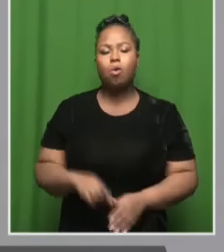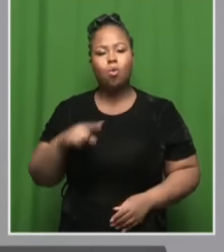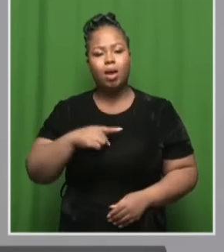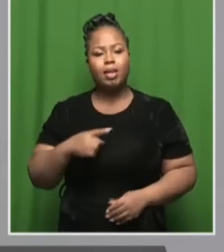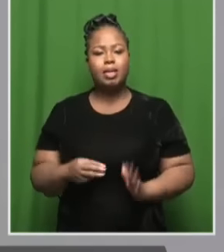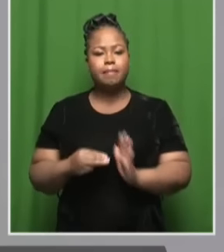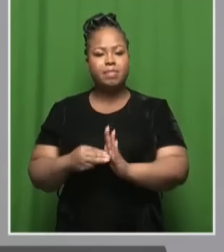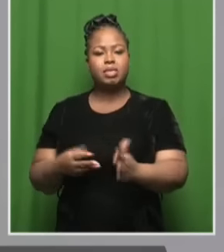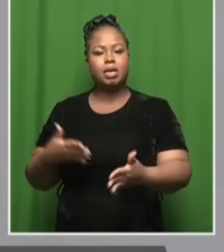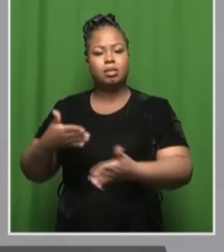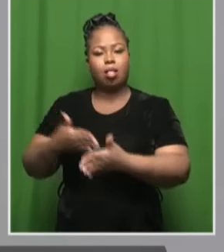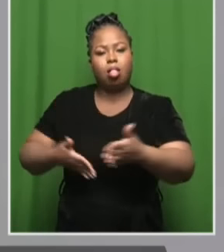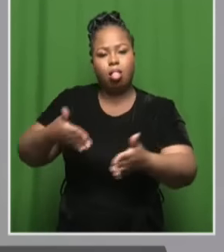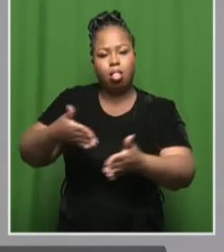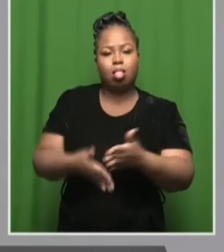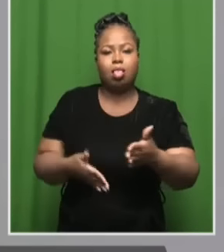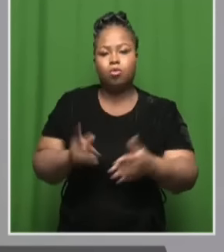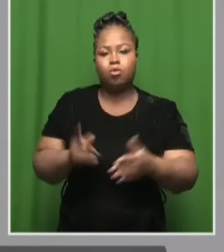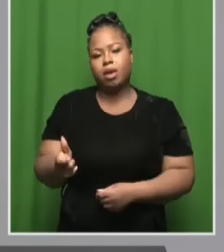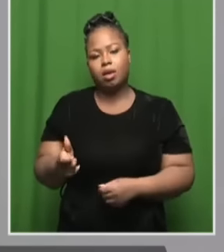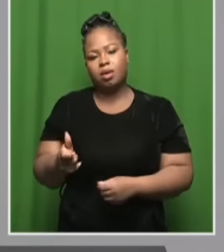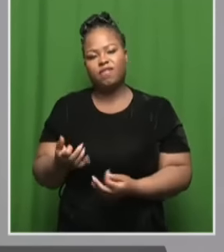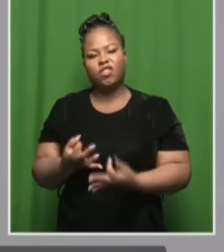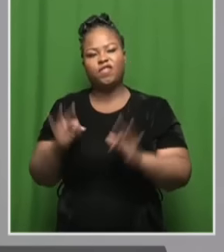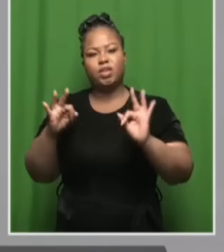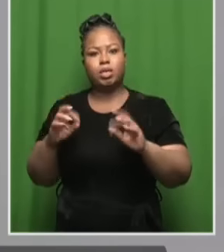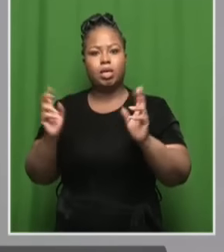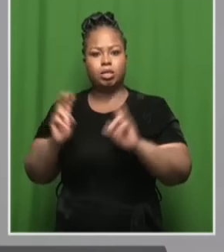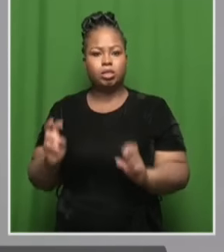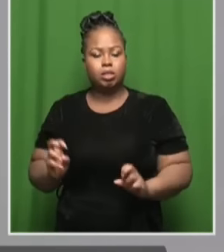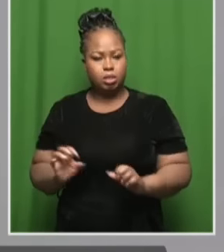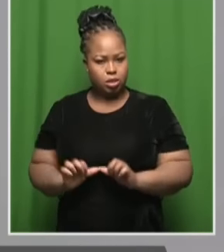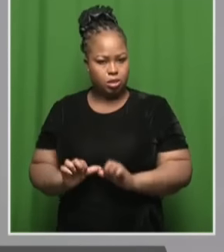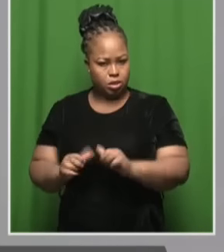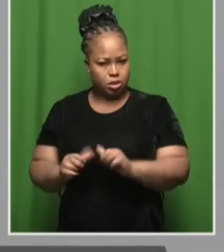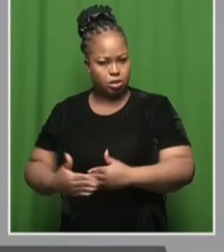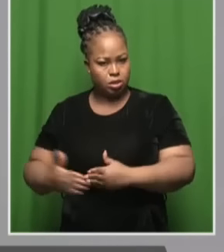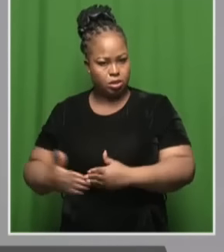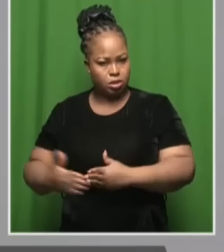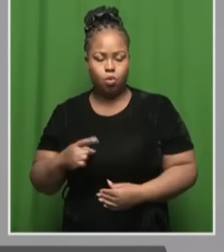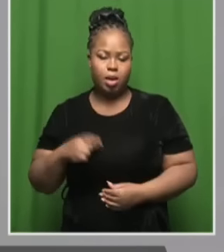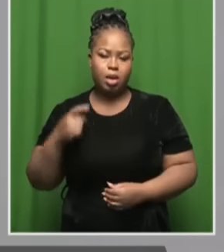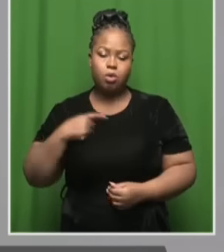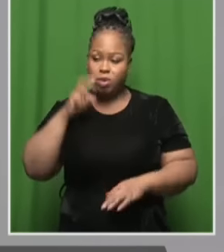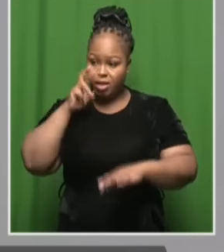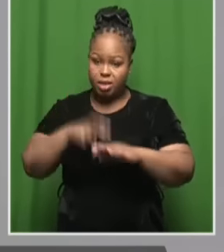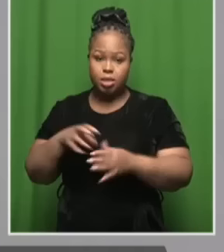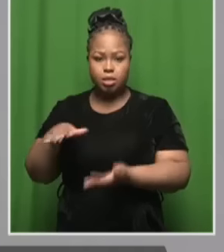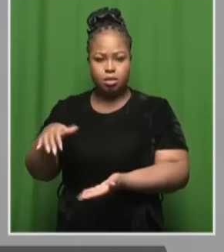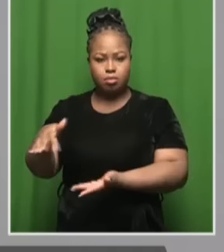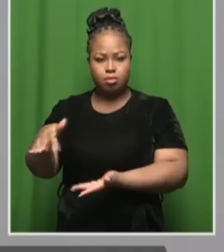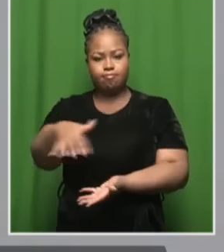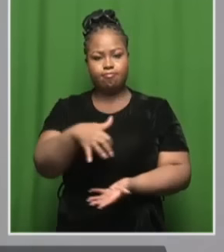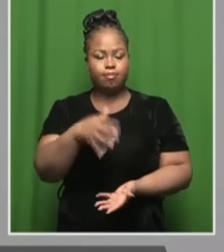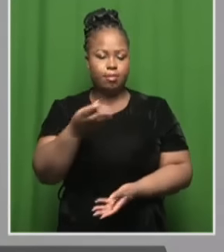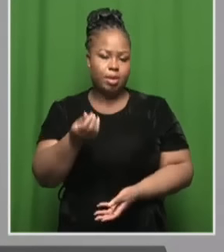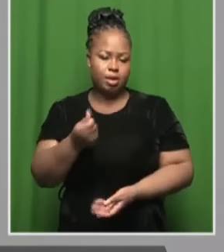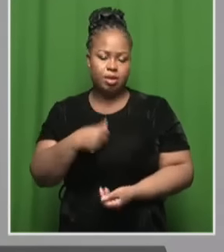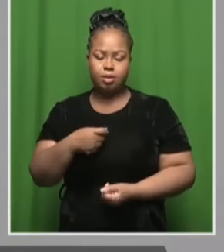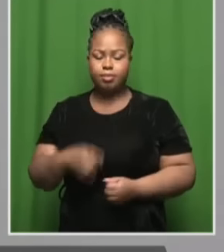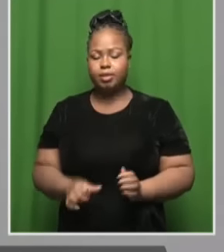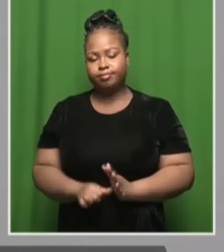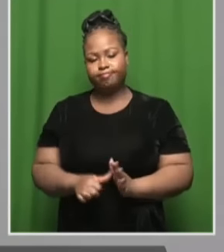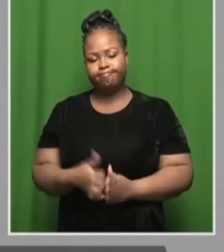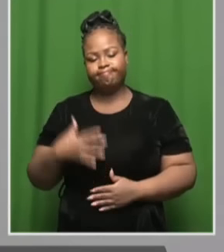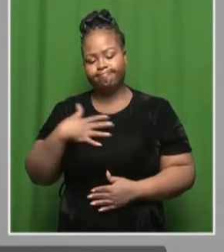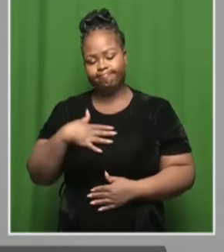meters, so that we can be able to confirm the revenue improvement as a result of this project. It's quite key. We really appreciate